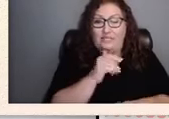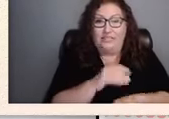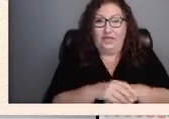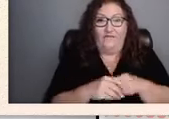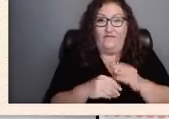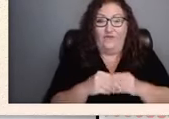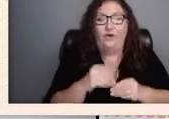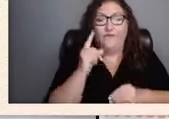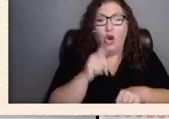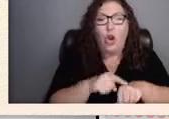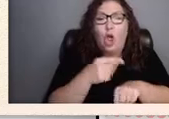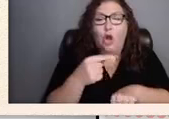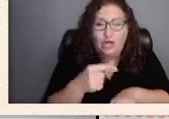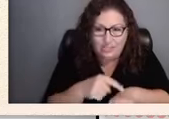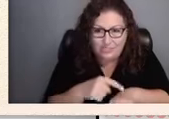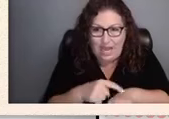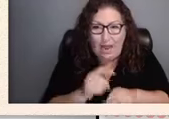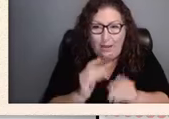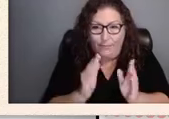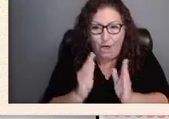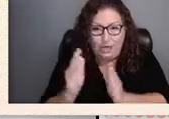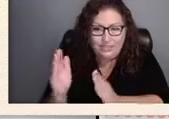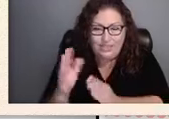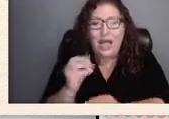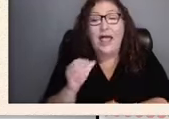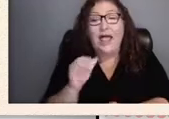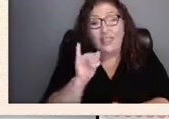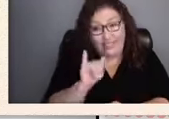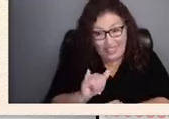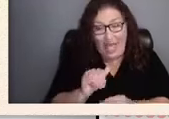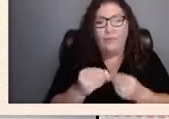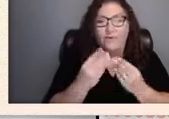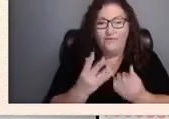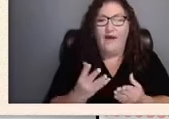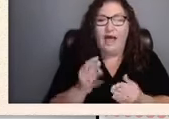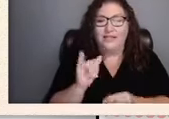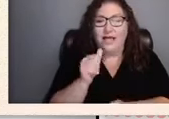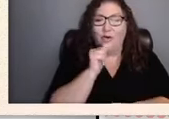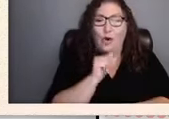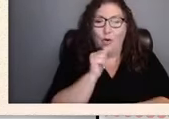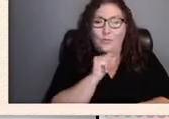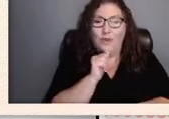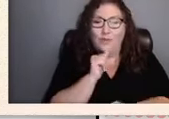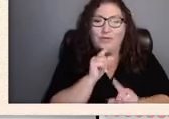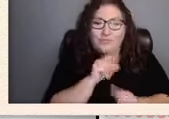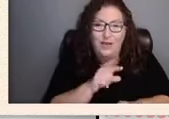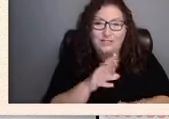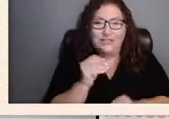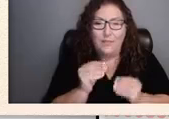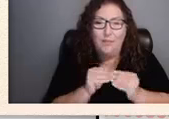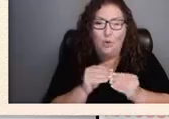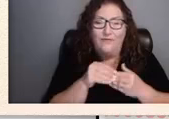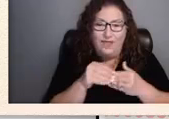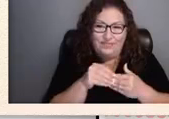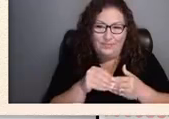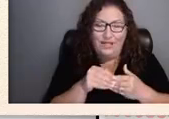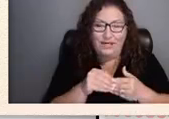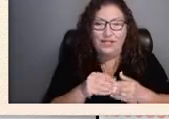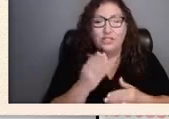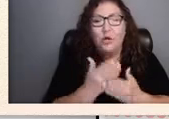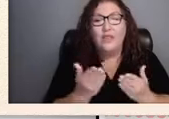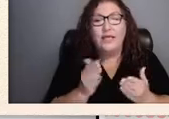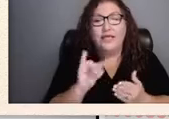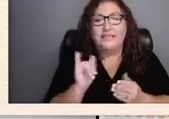time. And that in and of itself provides better coping responses and more flexibility. So things like exposure